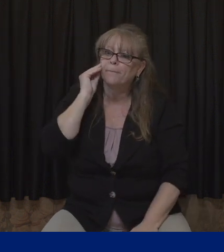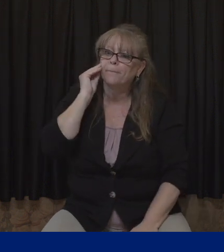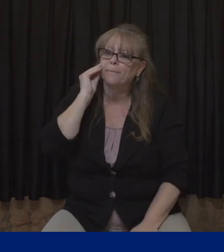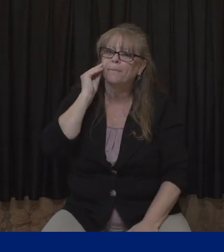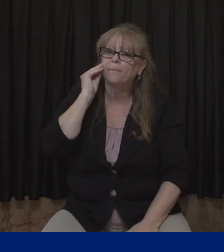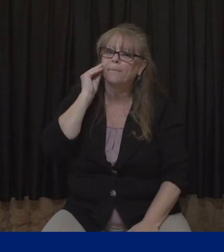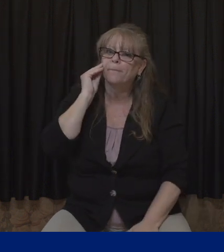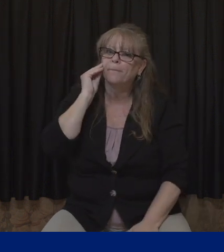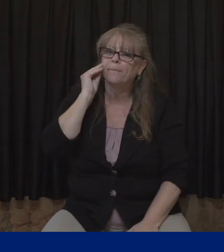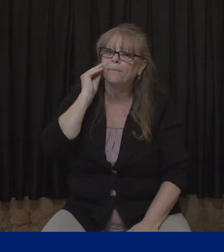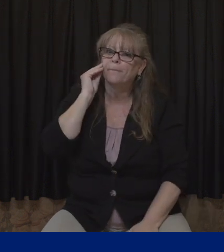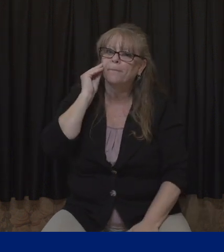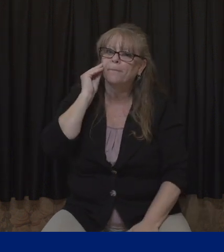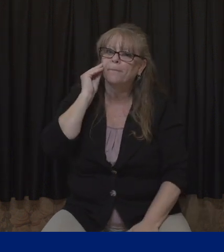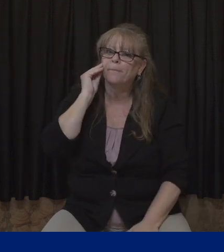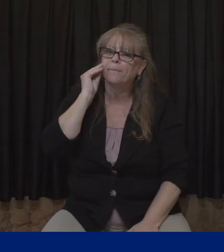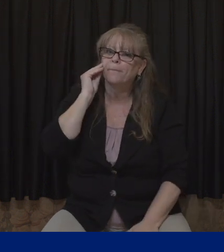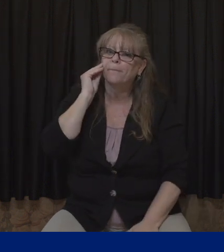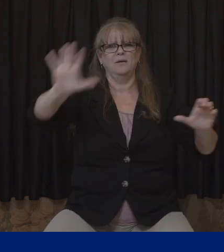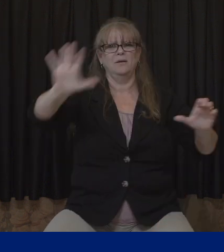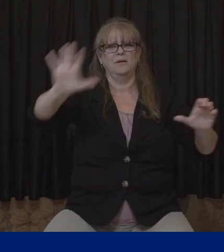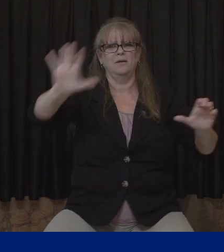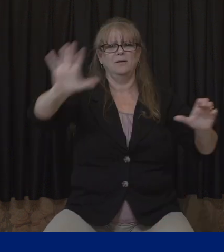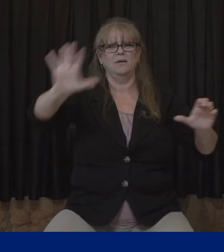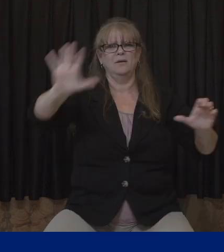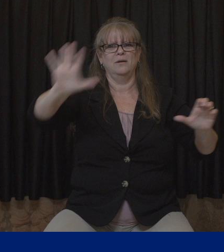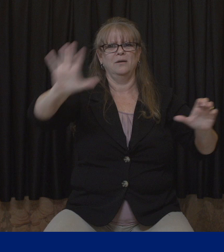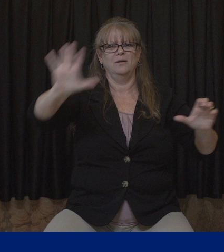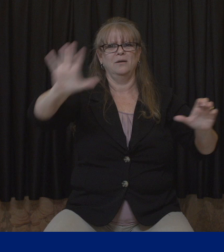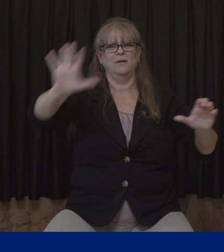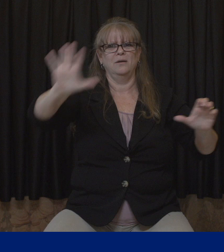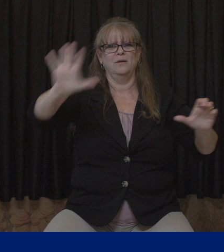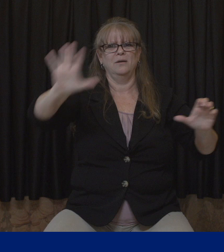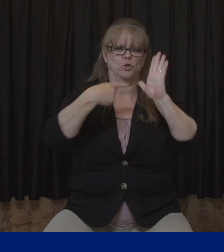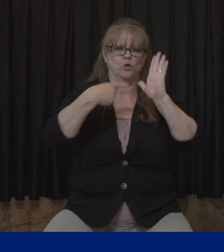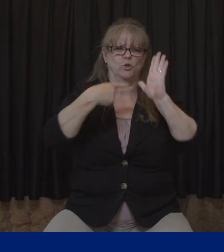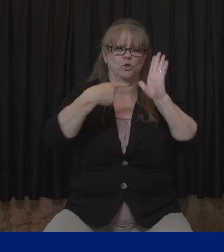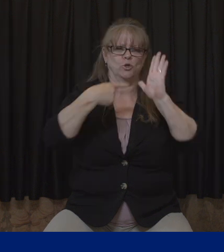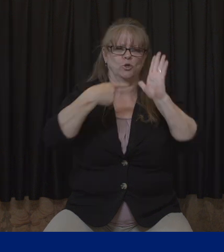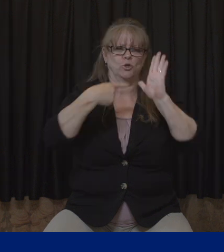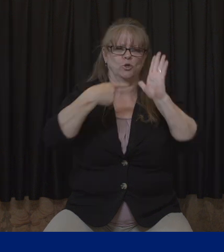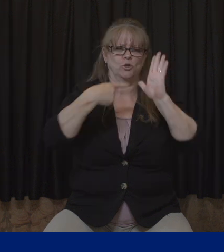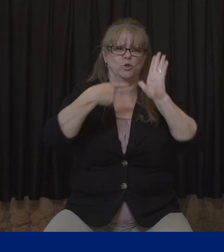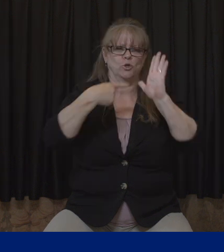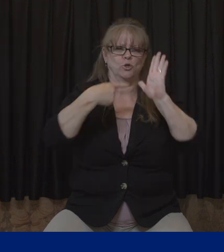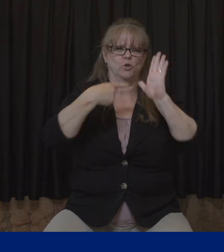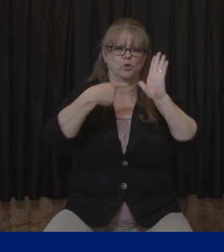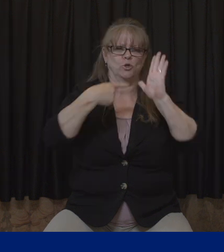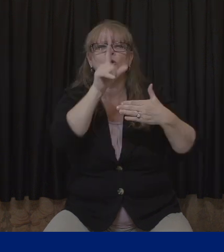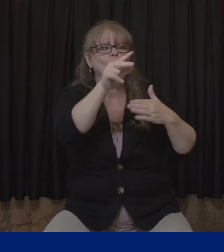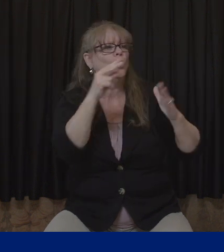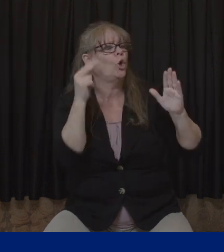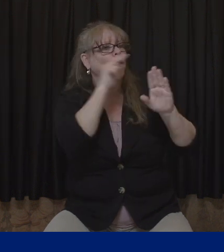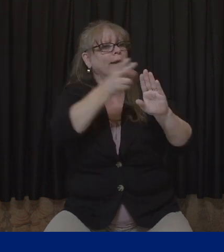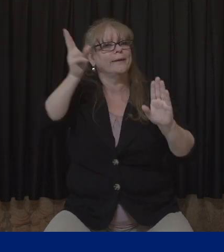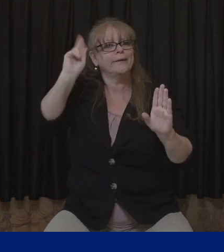can say, did you meet these? And take us back to whether we met these goals, because here's what we're trying to do. We're trying to manage the spread,